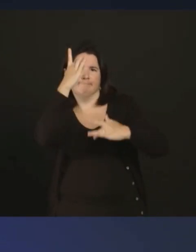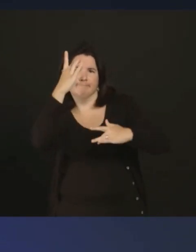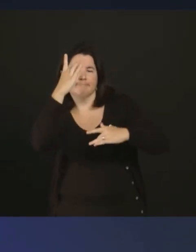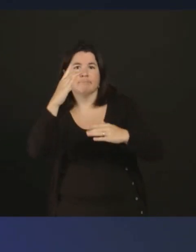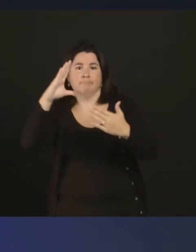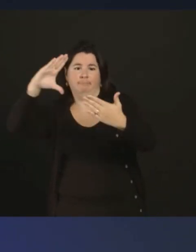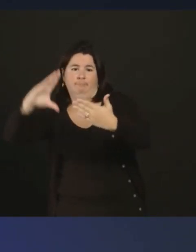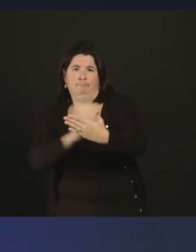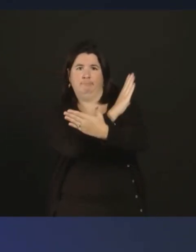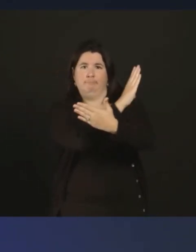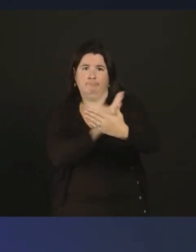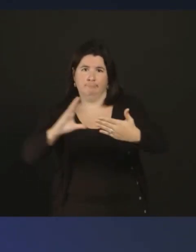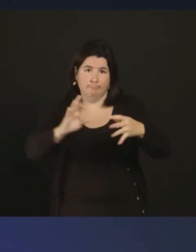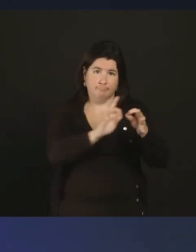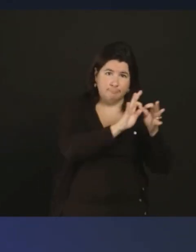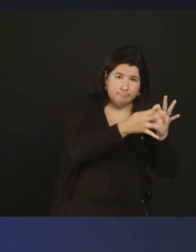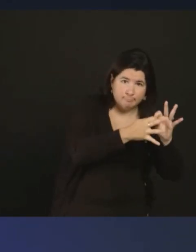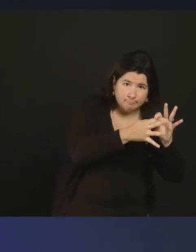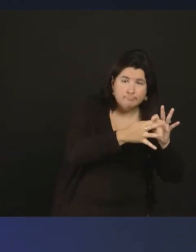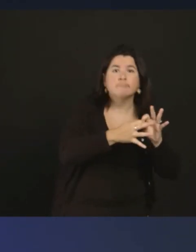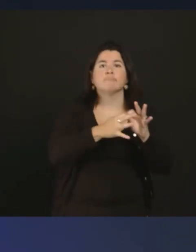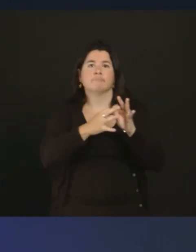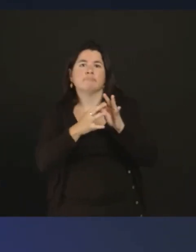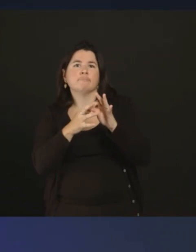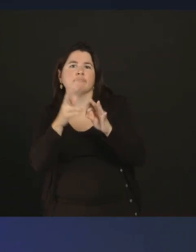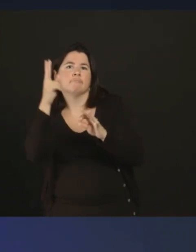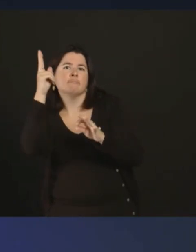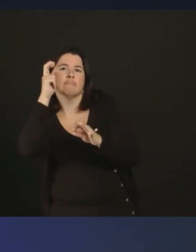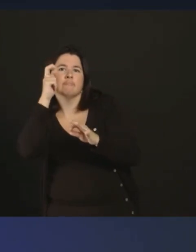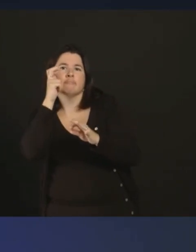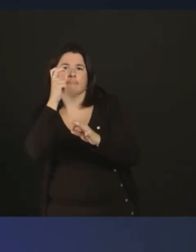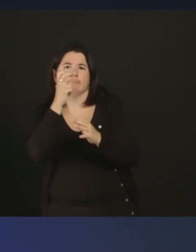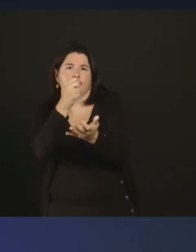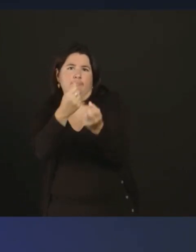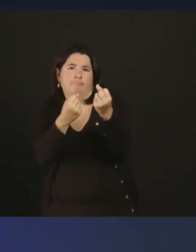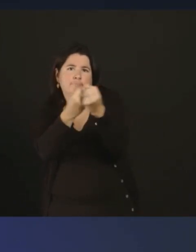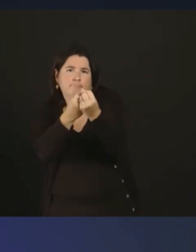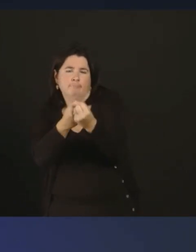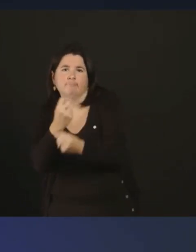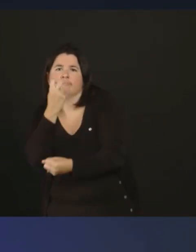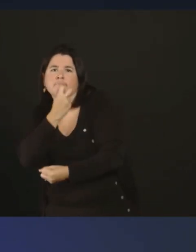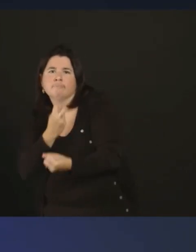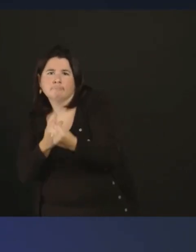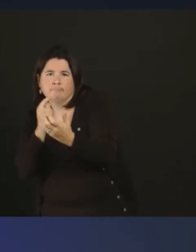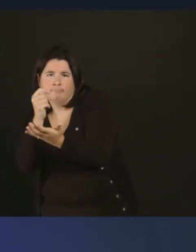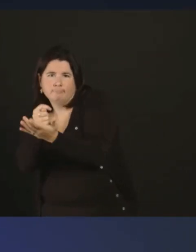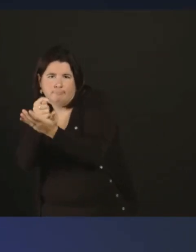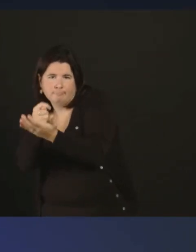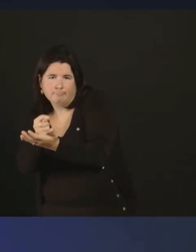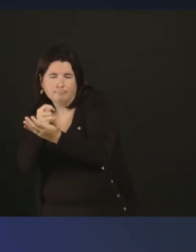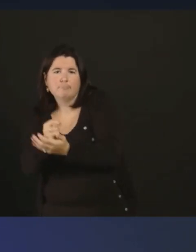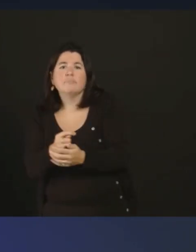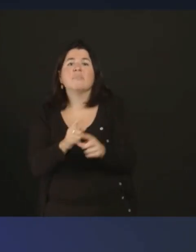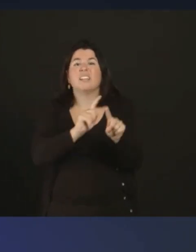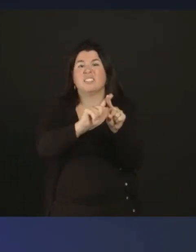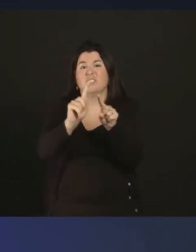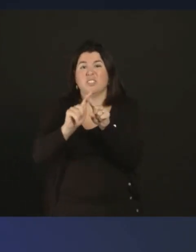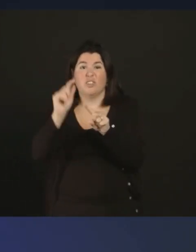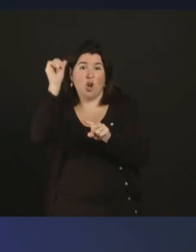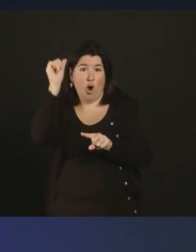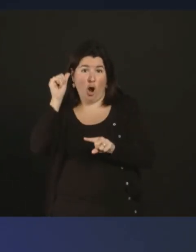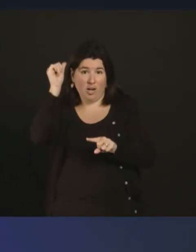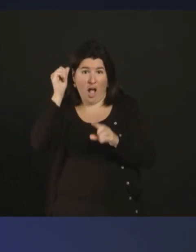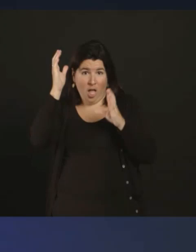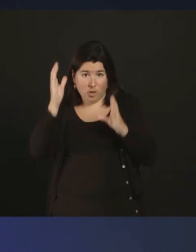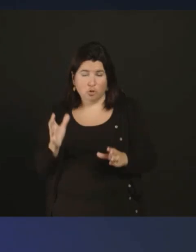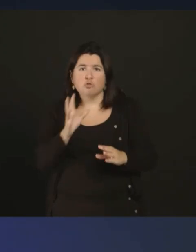hearing support. I've personally seen the technical expertise of our audiologists in synchronizing my aids with